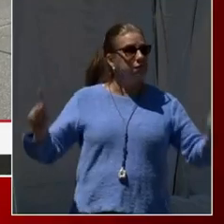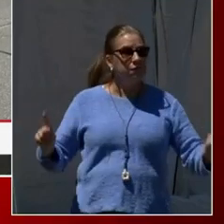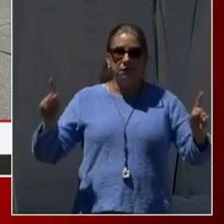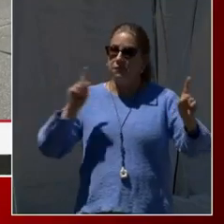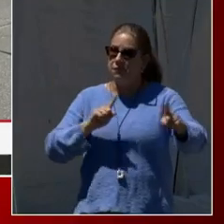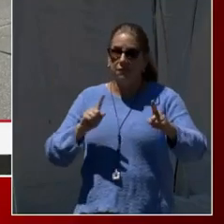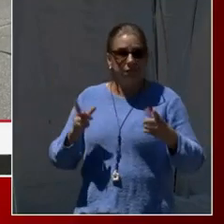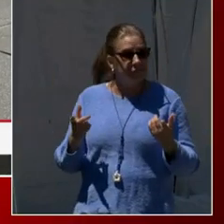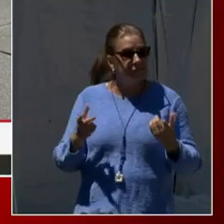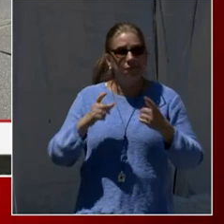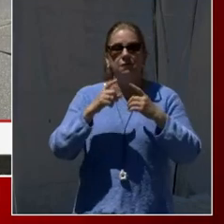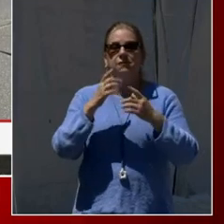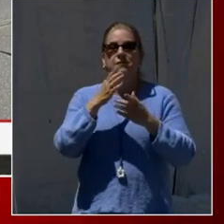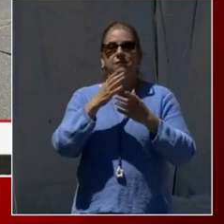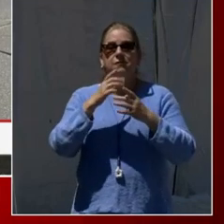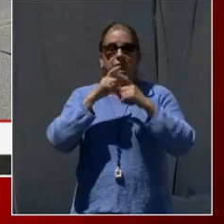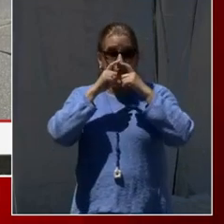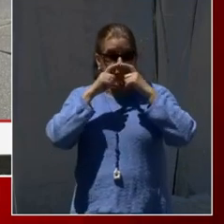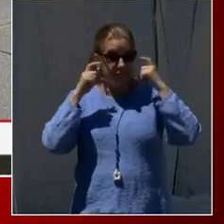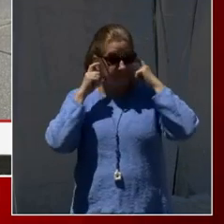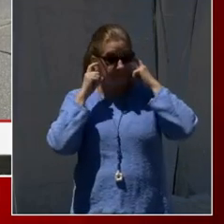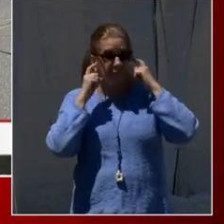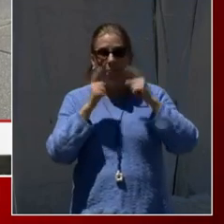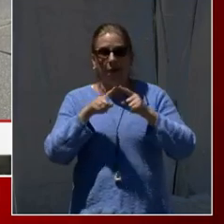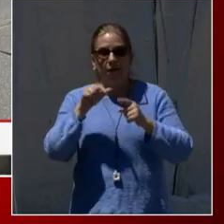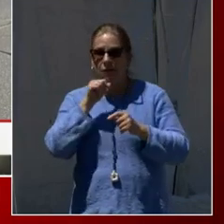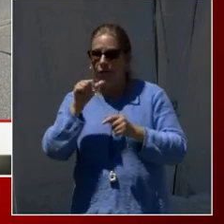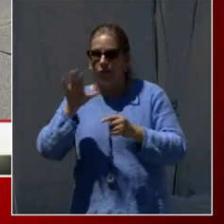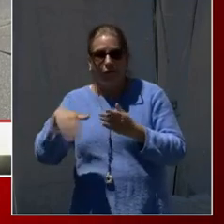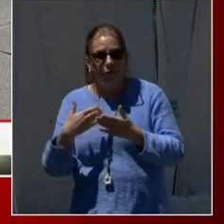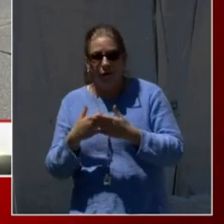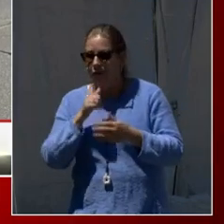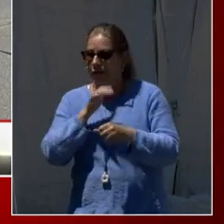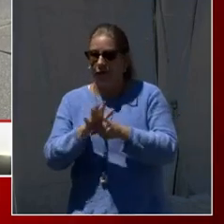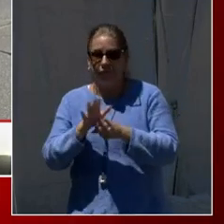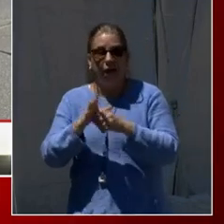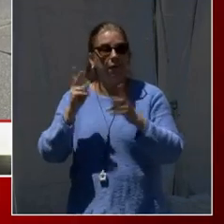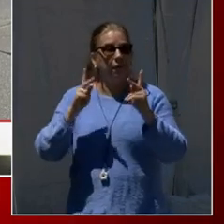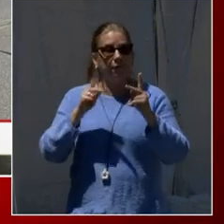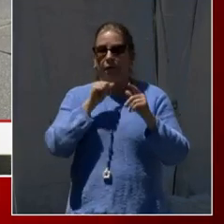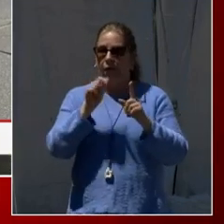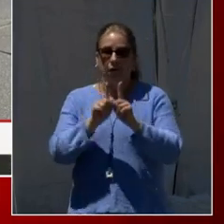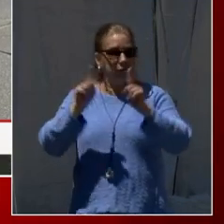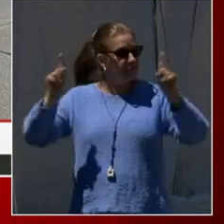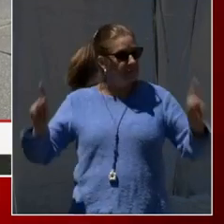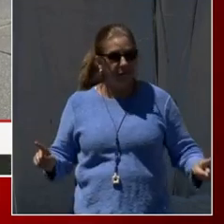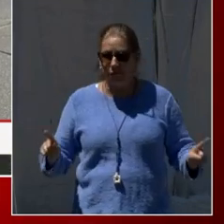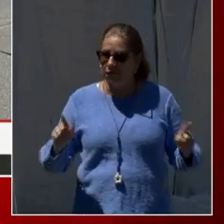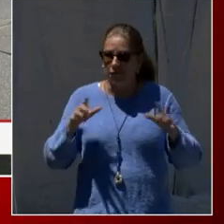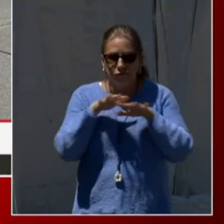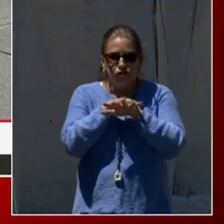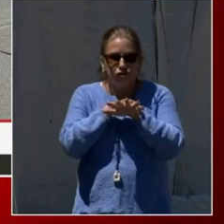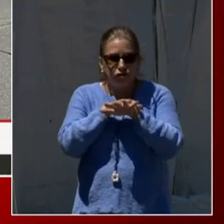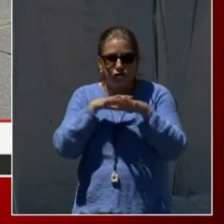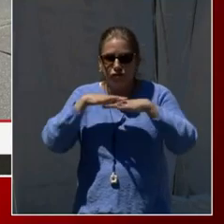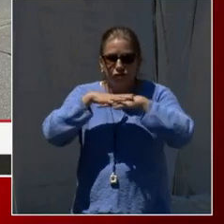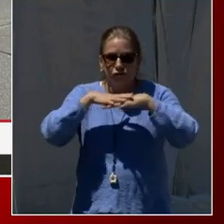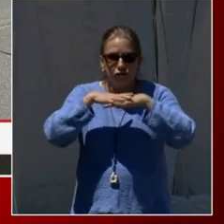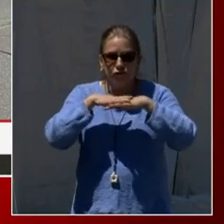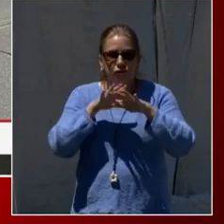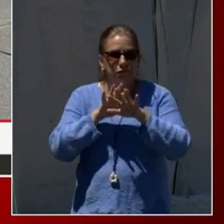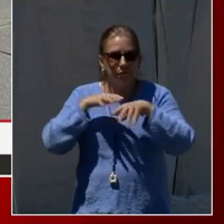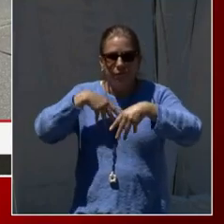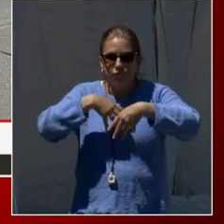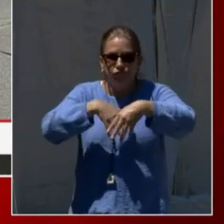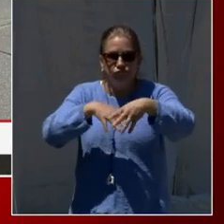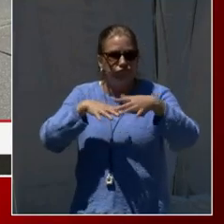for individuals' ability to not properly social distance. There are other things that come into concern in terms of the ability to